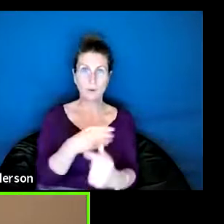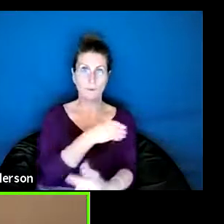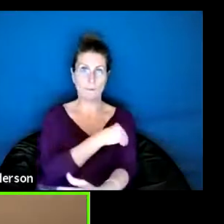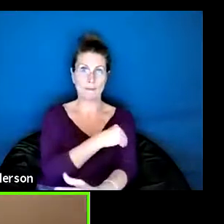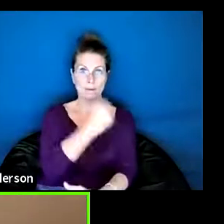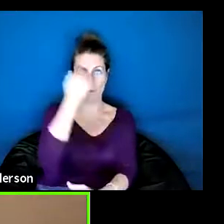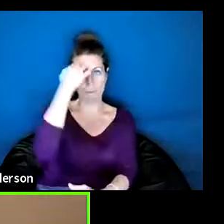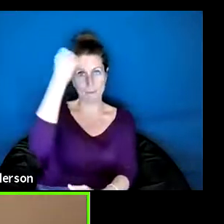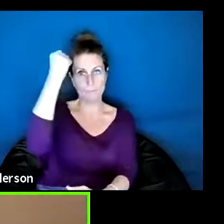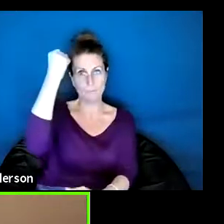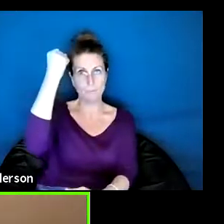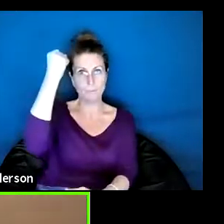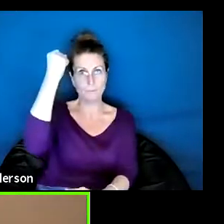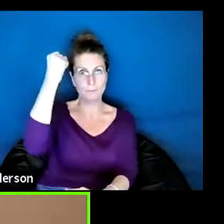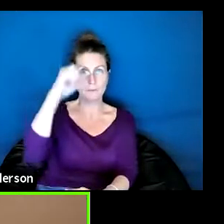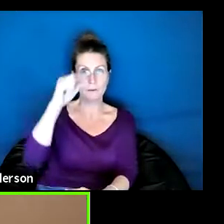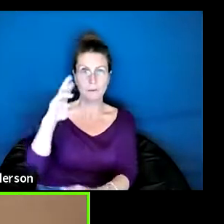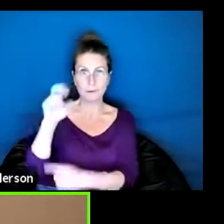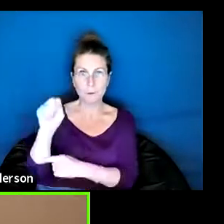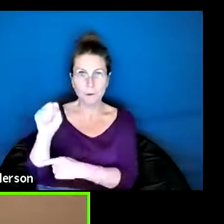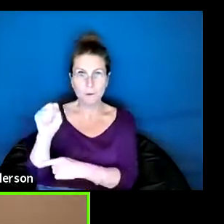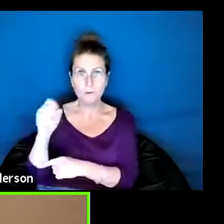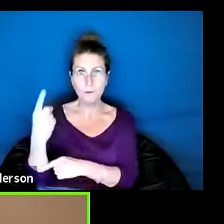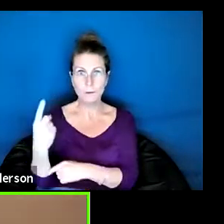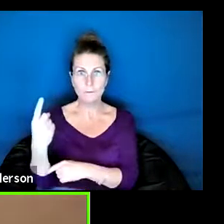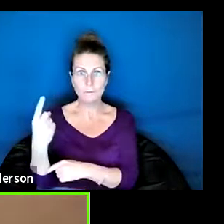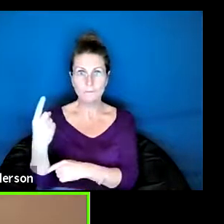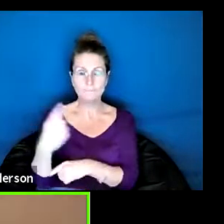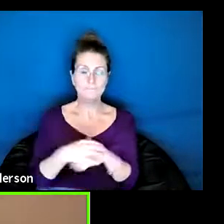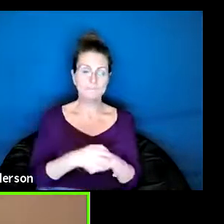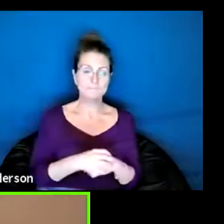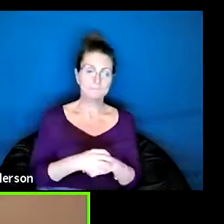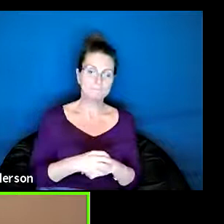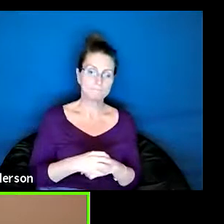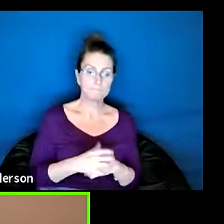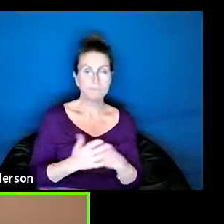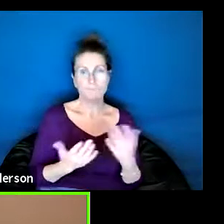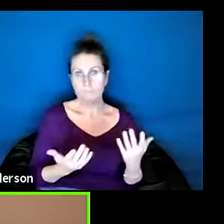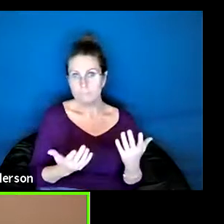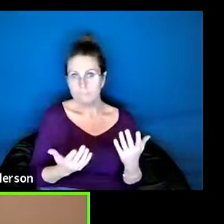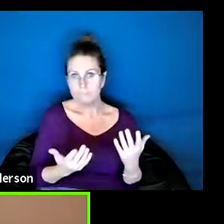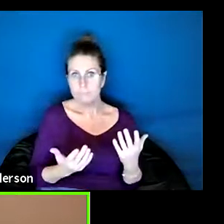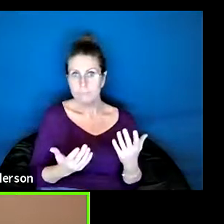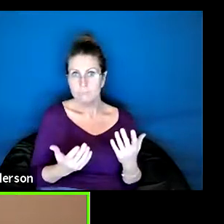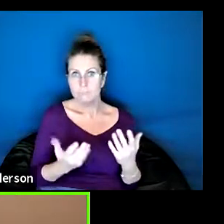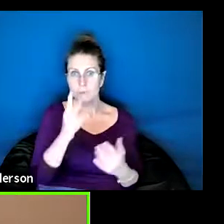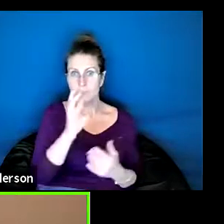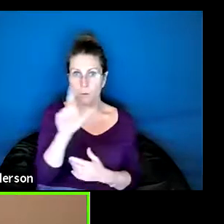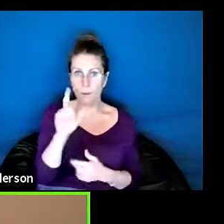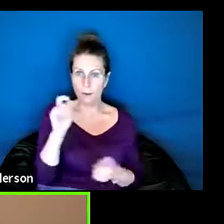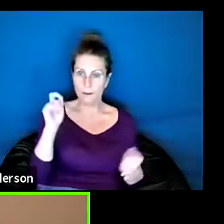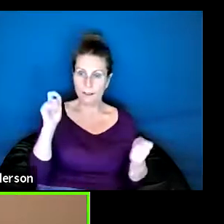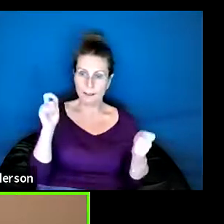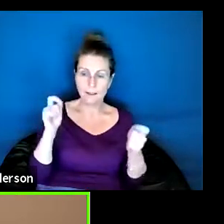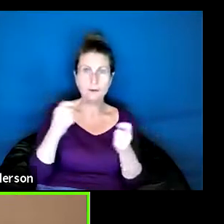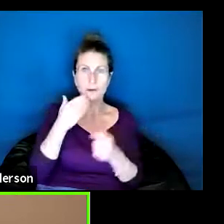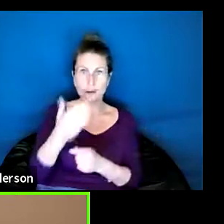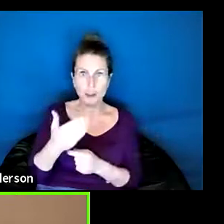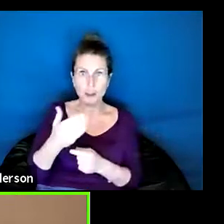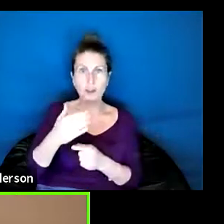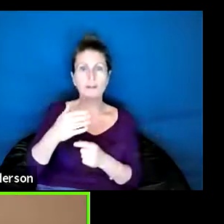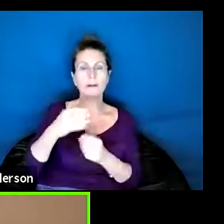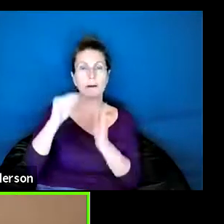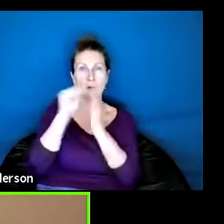from SARS-1. It has to do with well-evolved contact tracing, for example, from Ebola